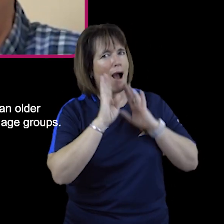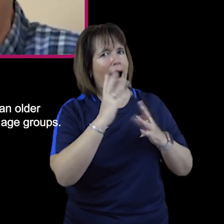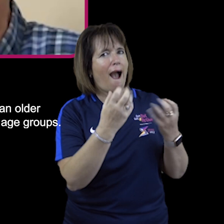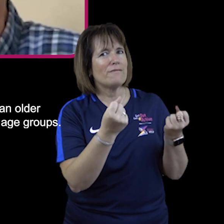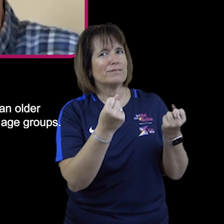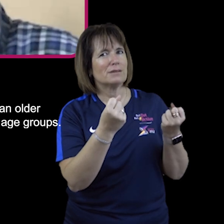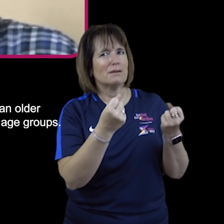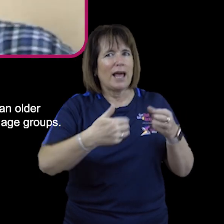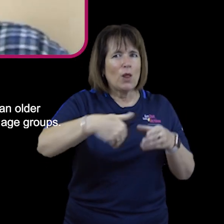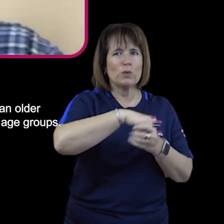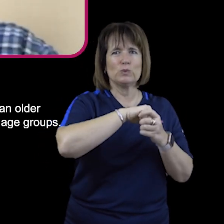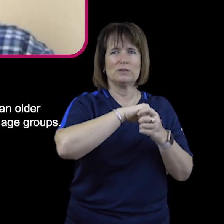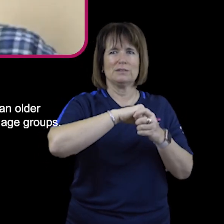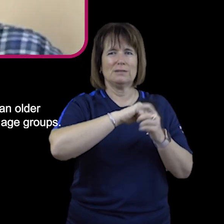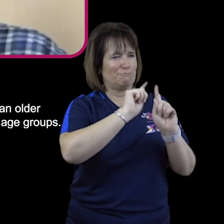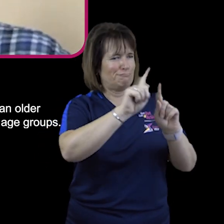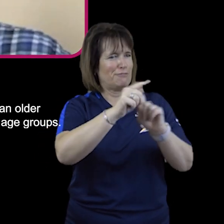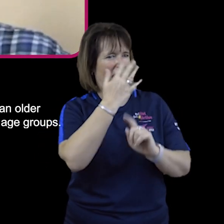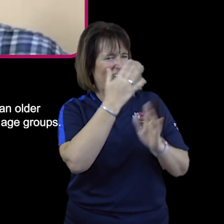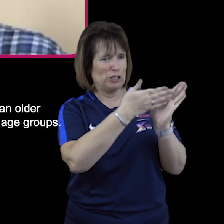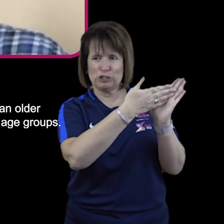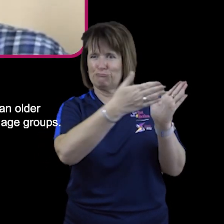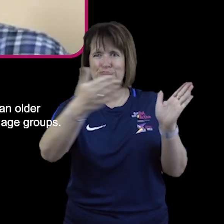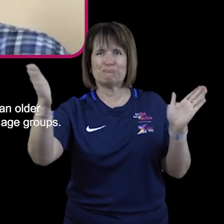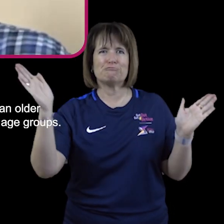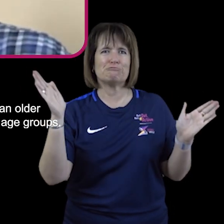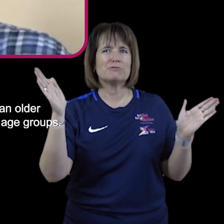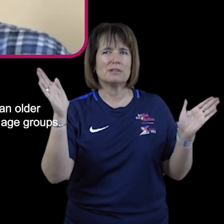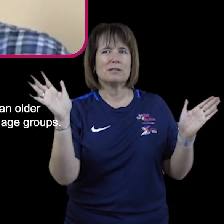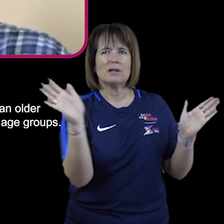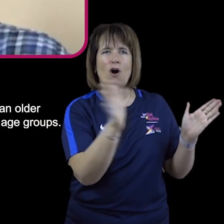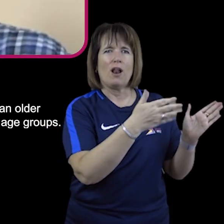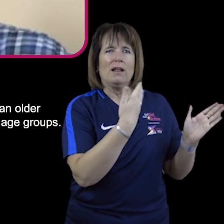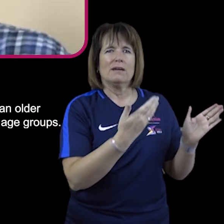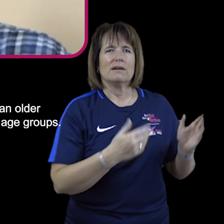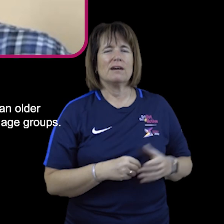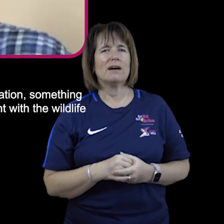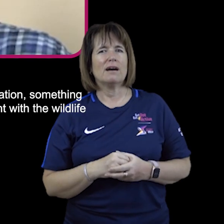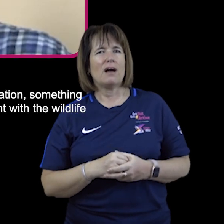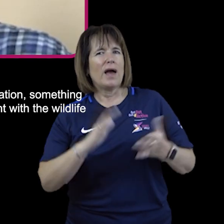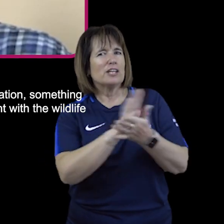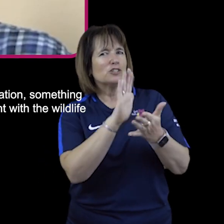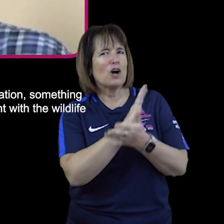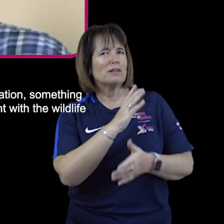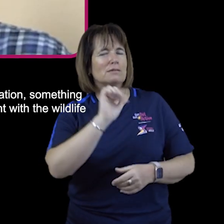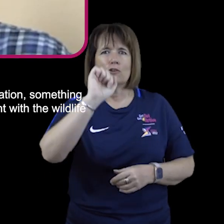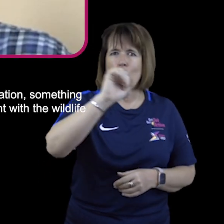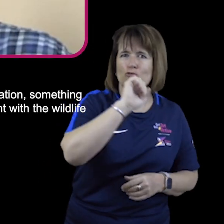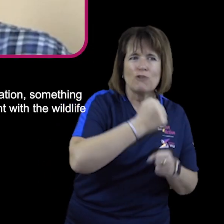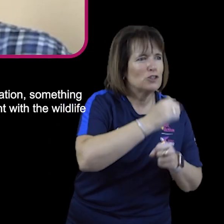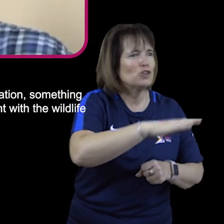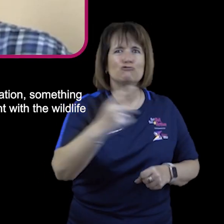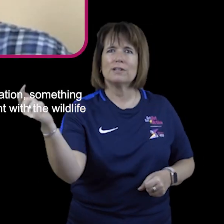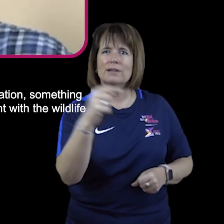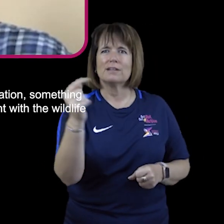which shows how inclusive this club is from all different age groups. Yeah. Of course, you're